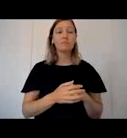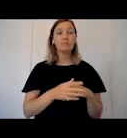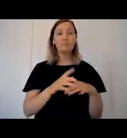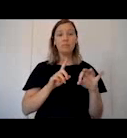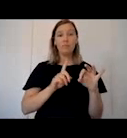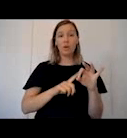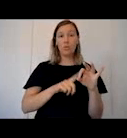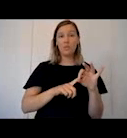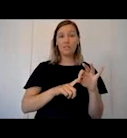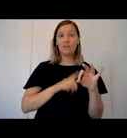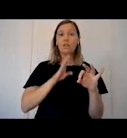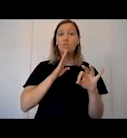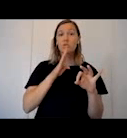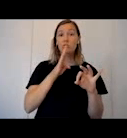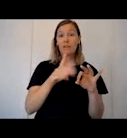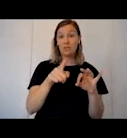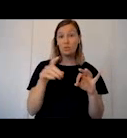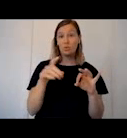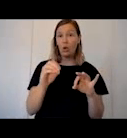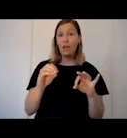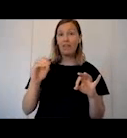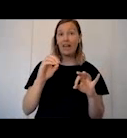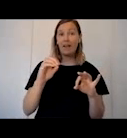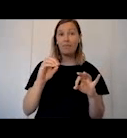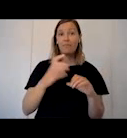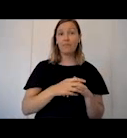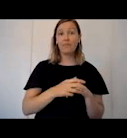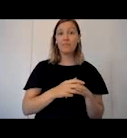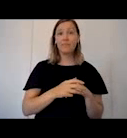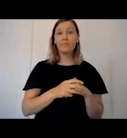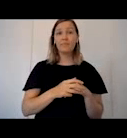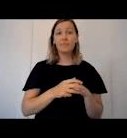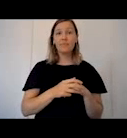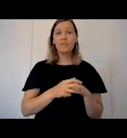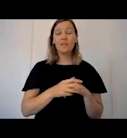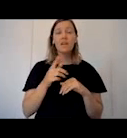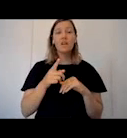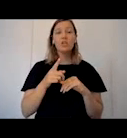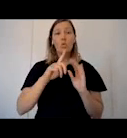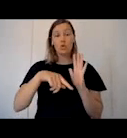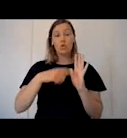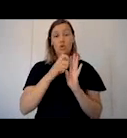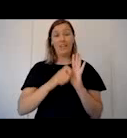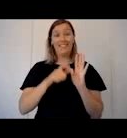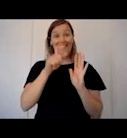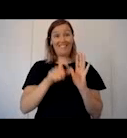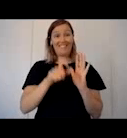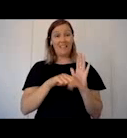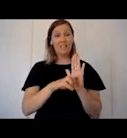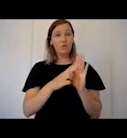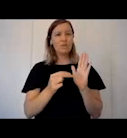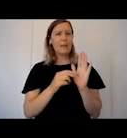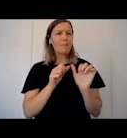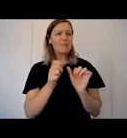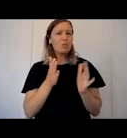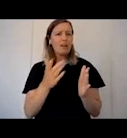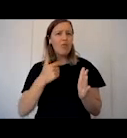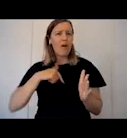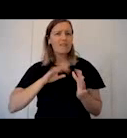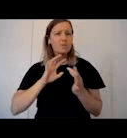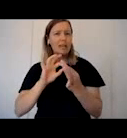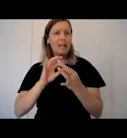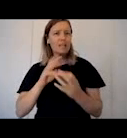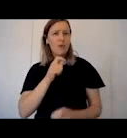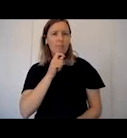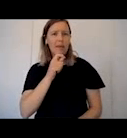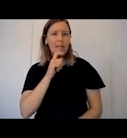was actually directed to Olivia as a journalist in New Zealand, how we best engage with the media and how